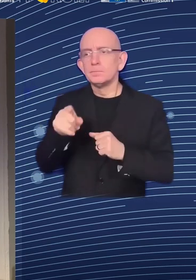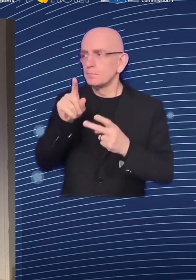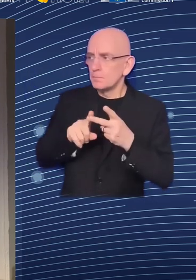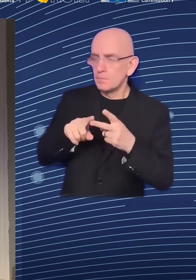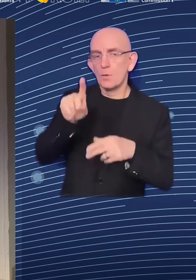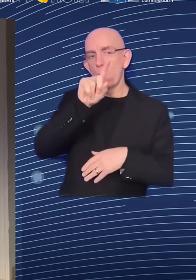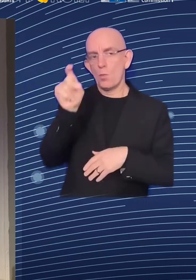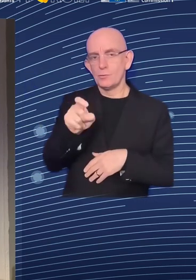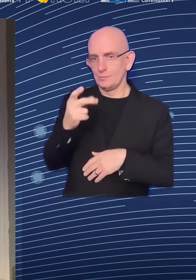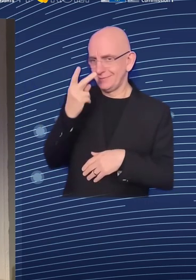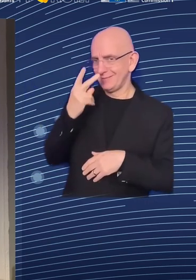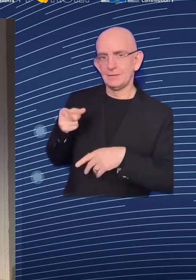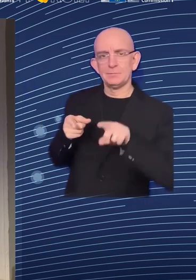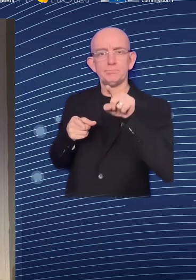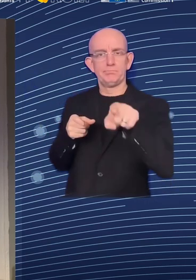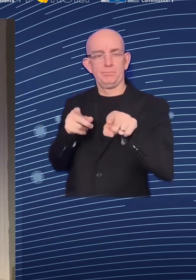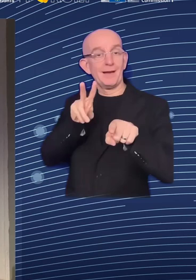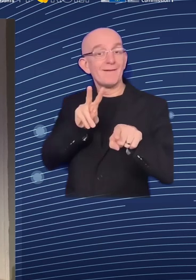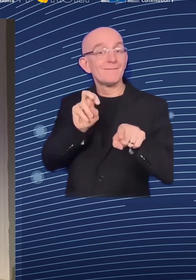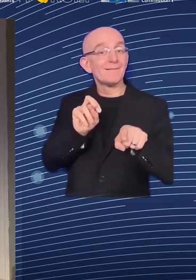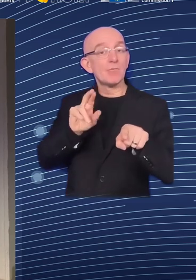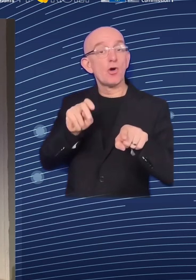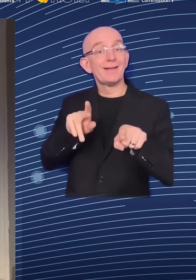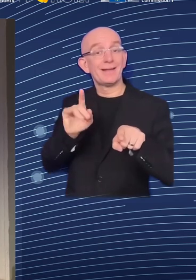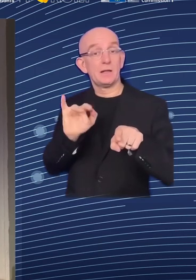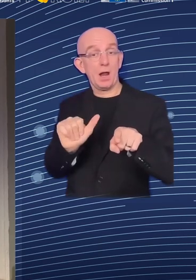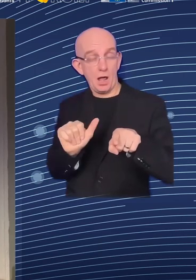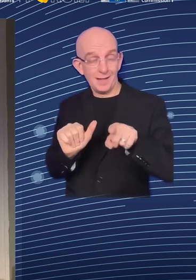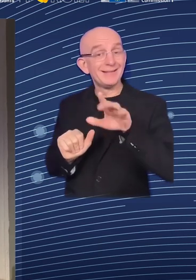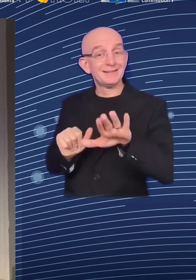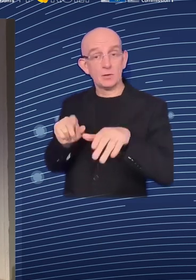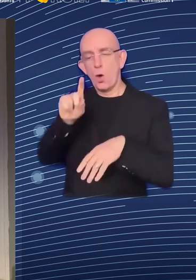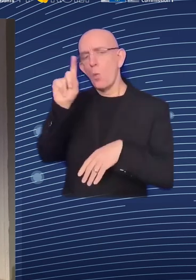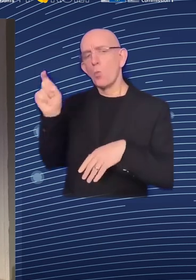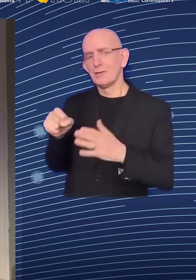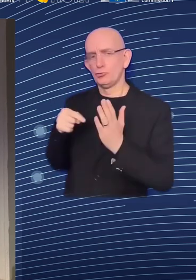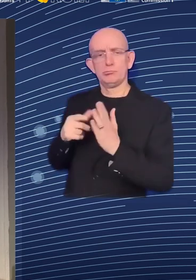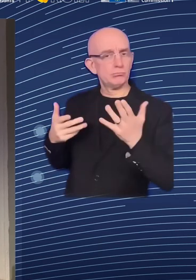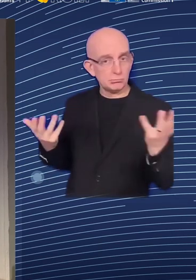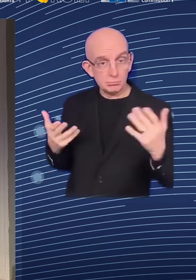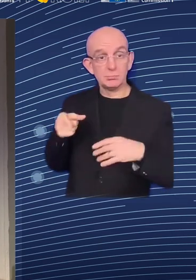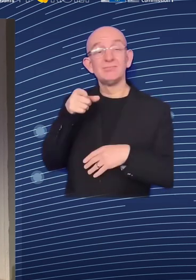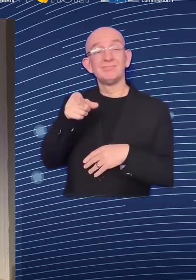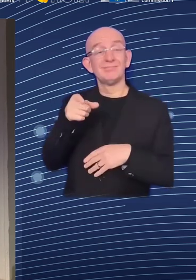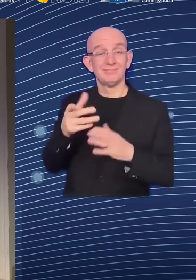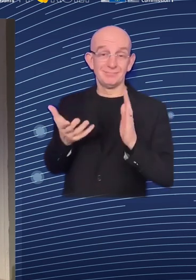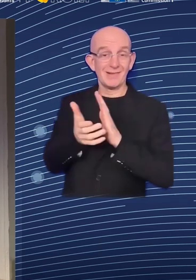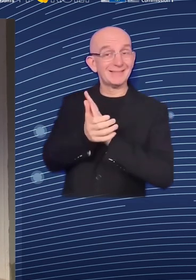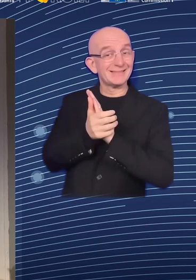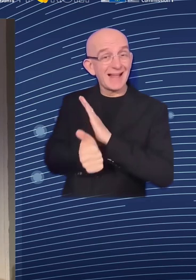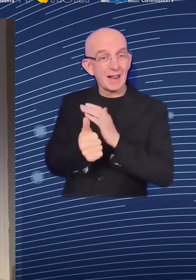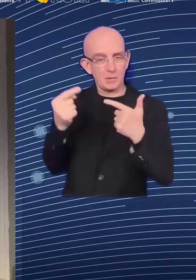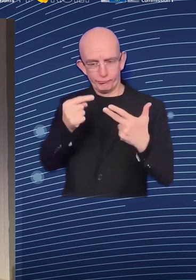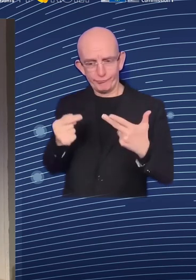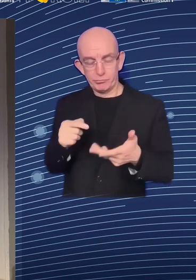of digital skills development where other traditional skills start getting eroded? Is there a sort of a partial trade-off in